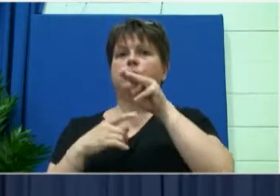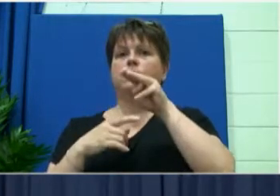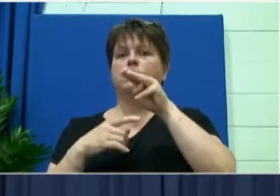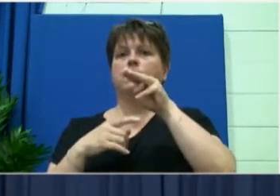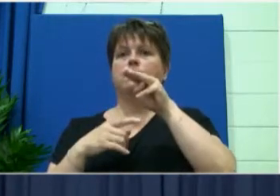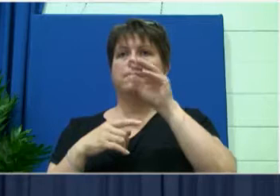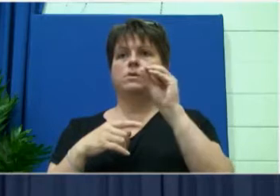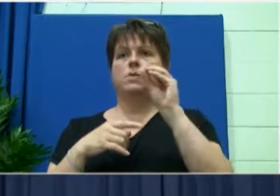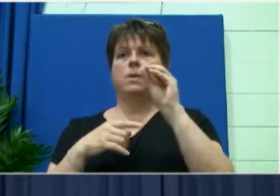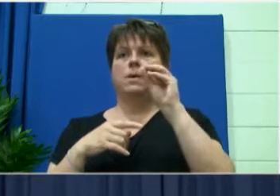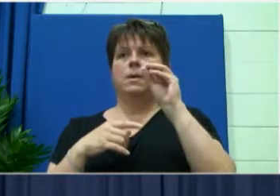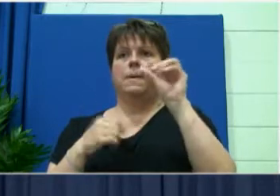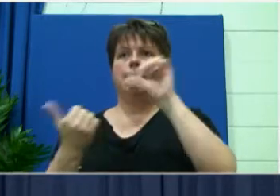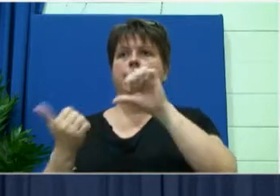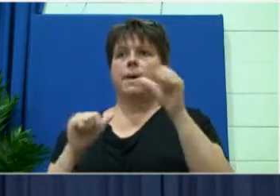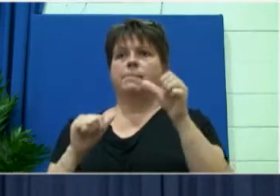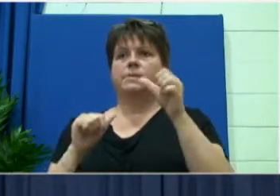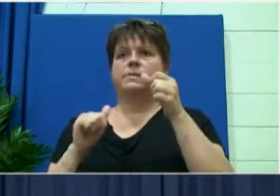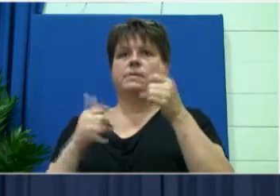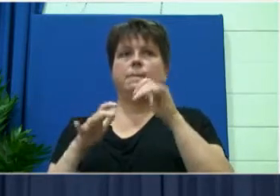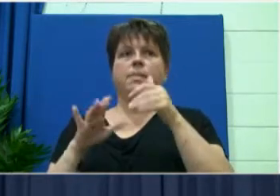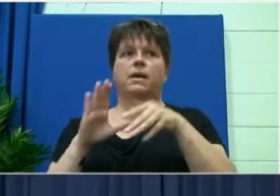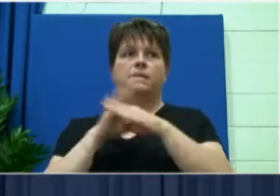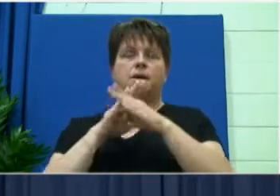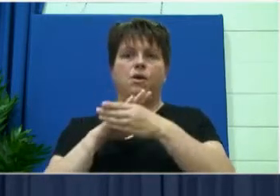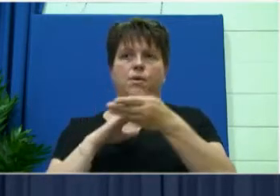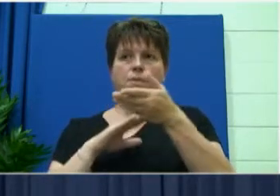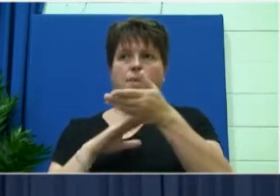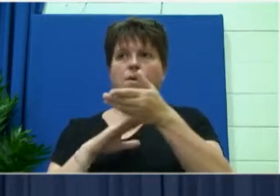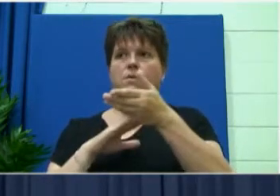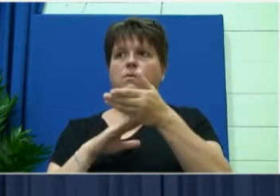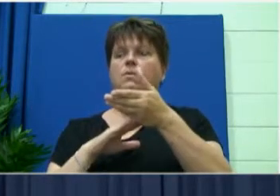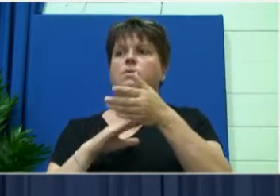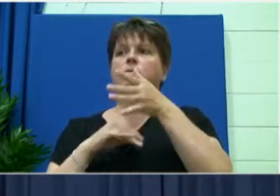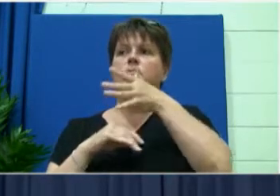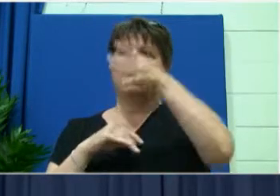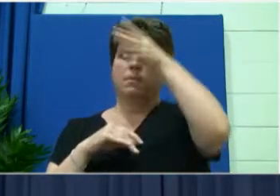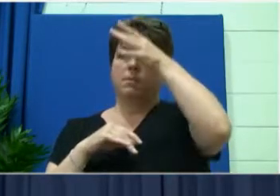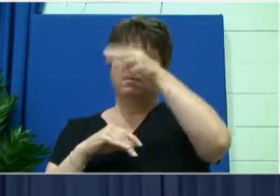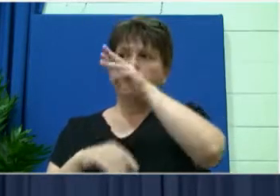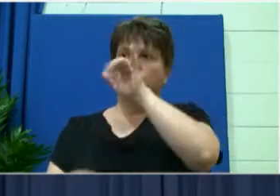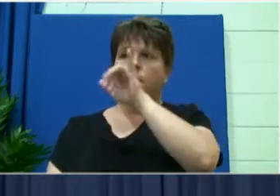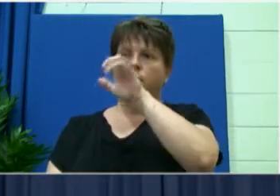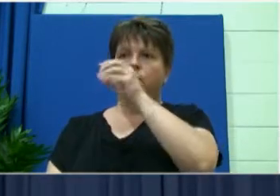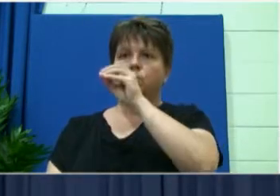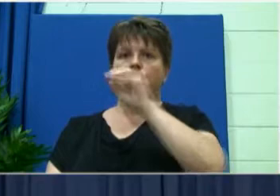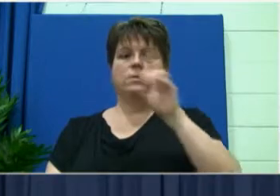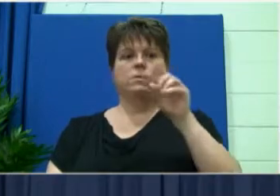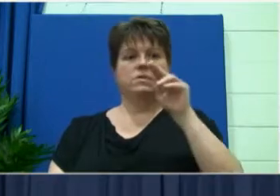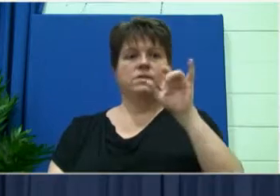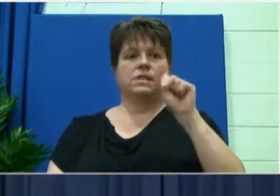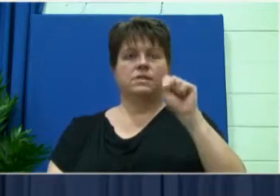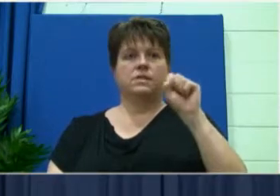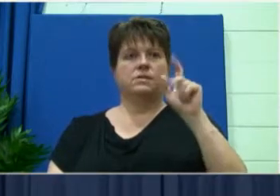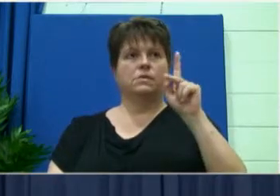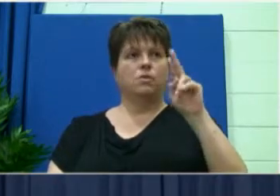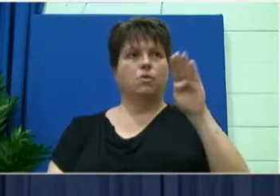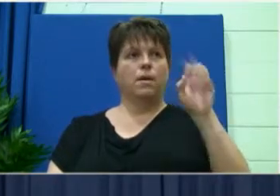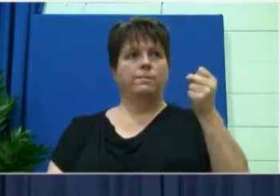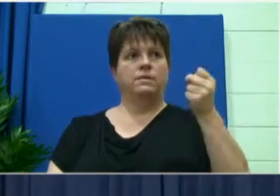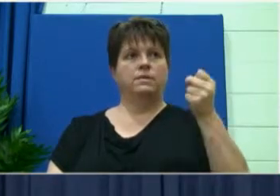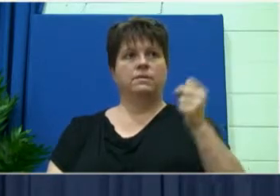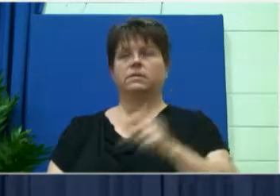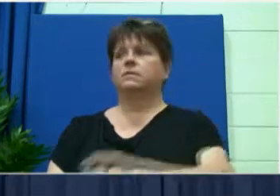Baptist University and play soccer there. She is the daughter of Mary Jo and Dennis Krebs.